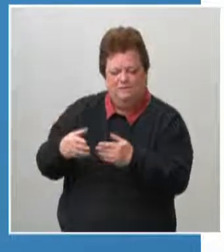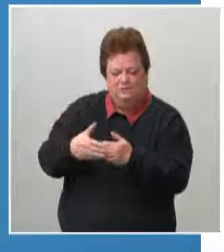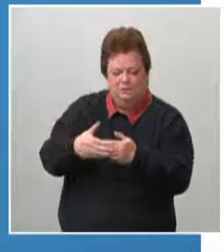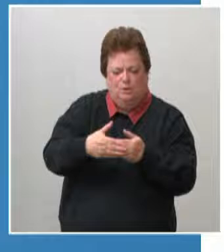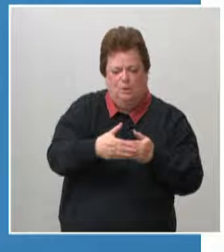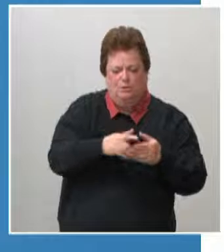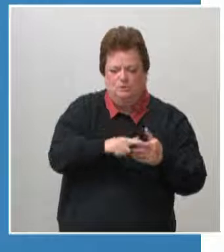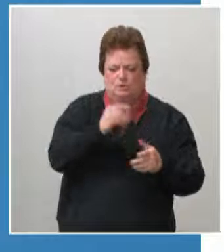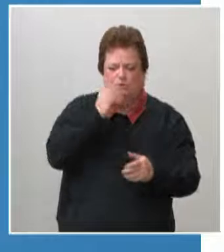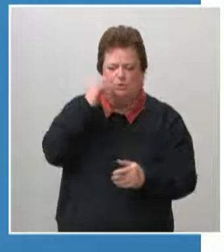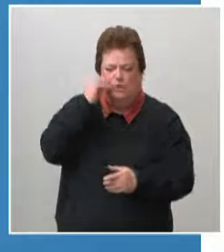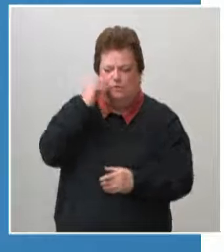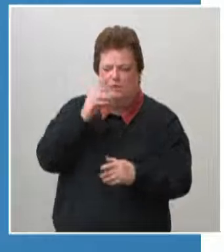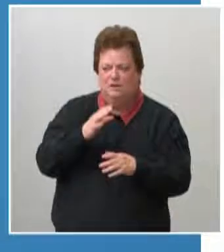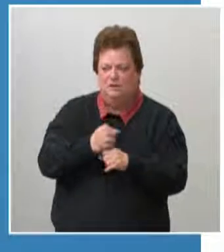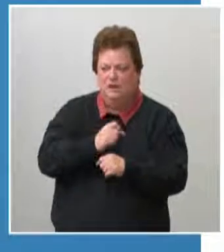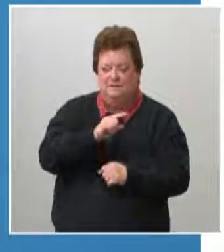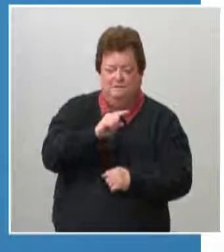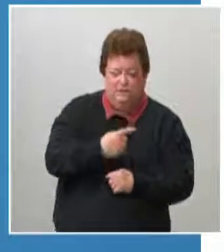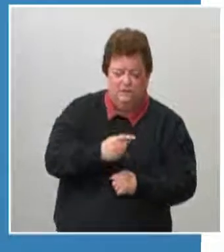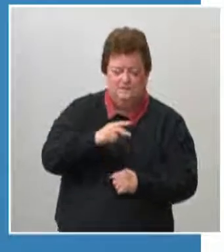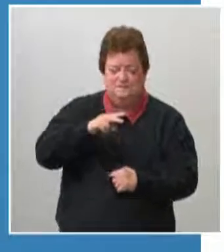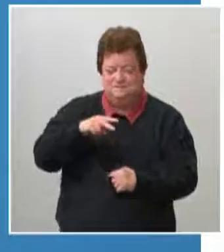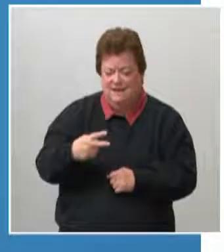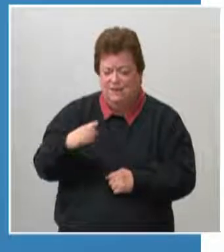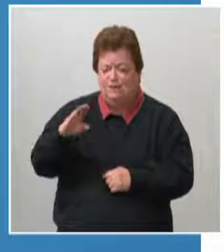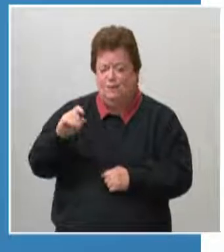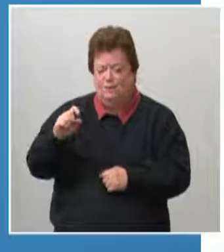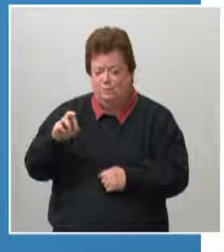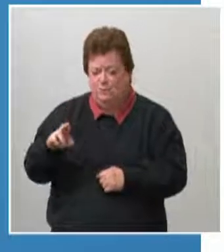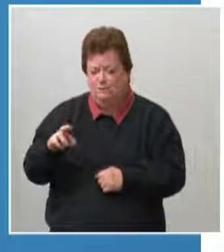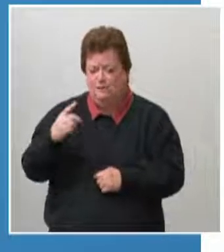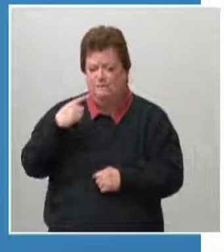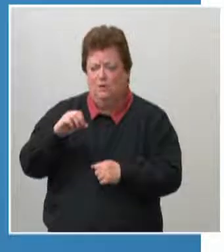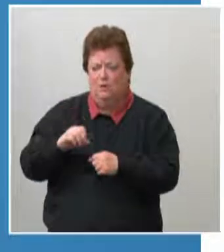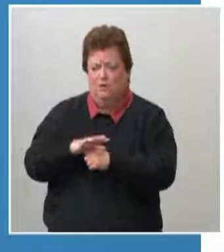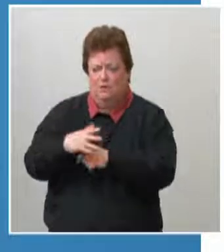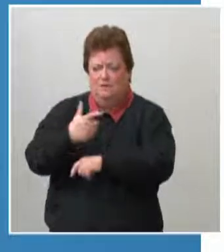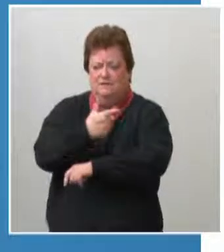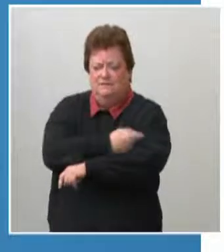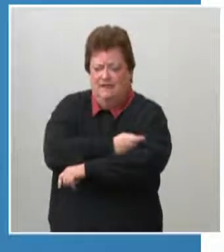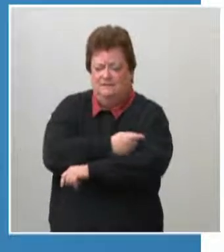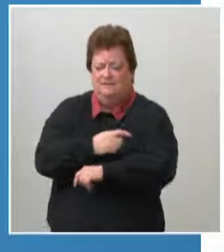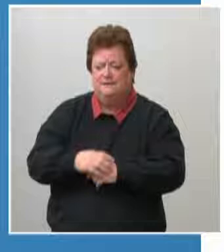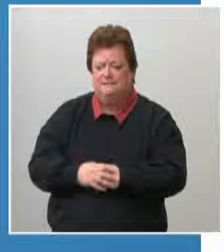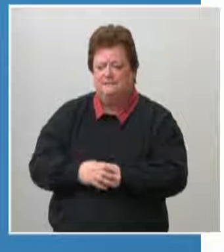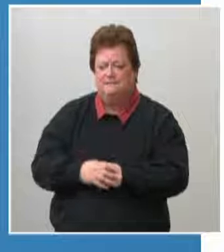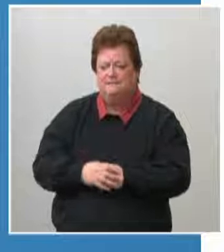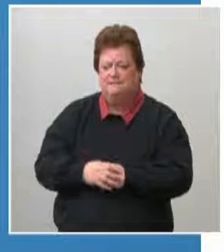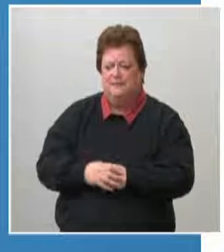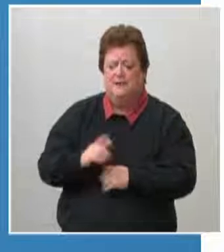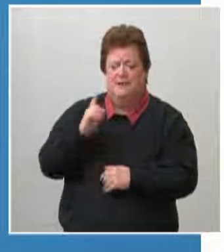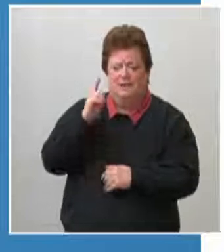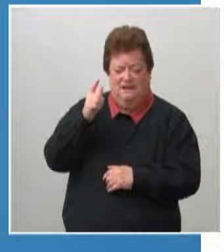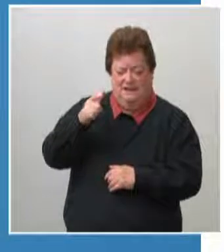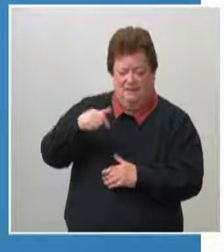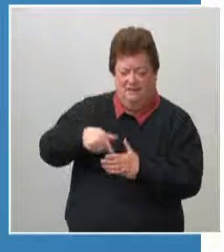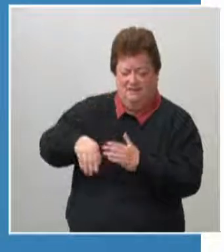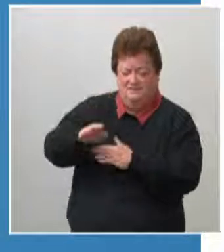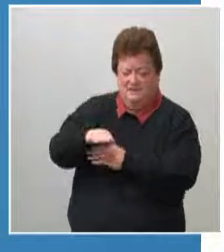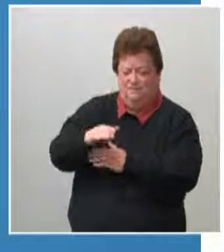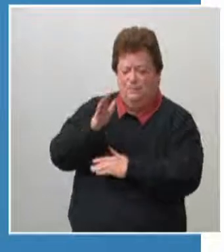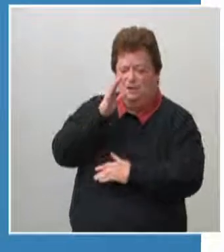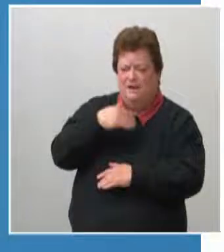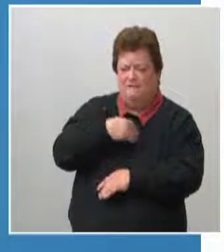a first or second or booster dose of COVID-19 vaccine is easy. Later this afternoon, we're hosting